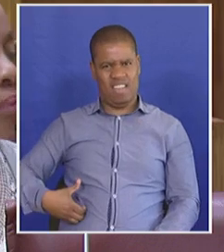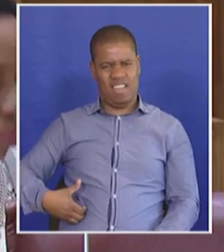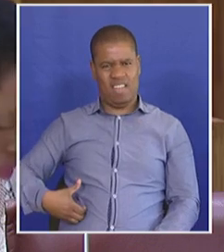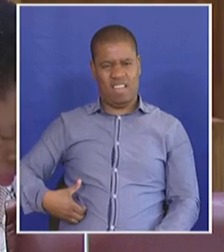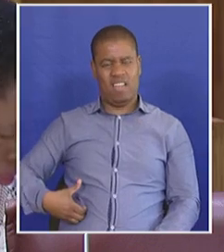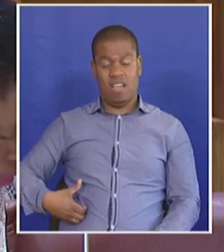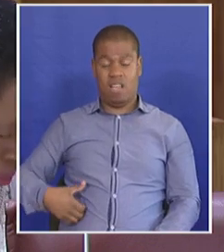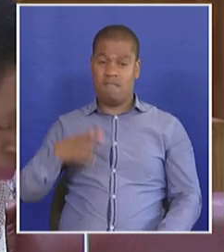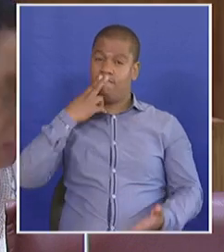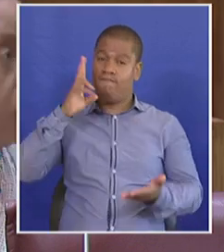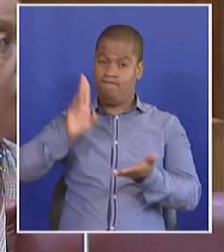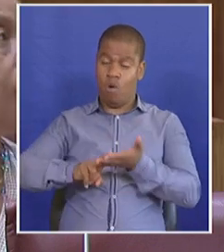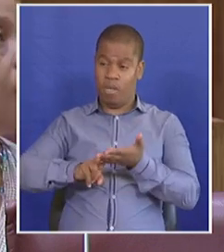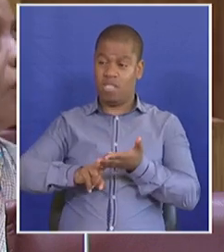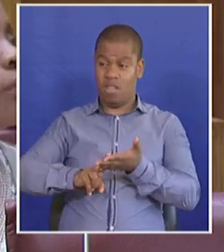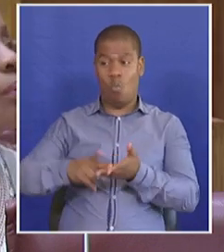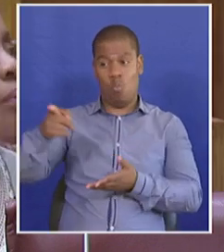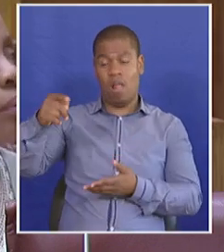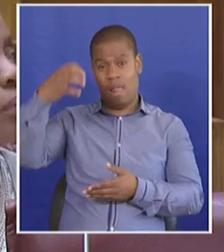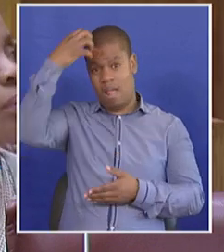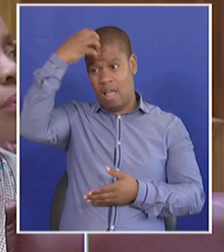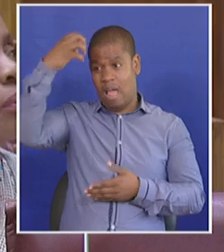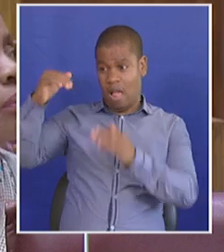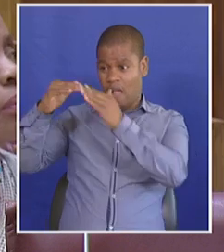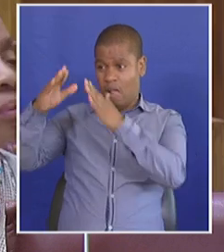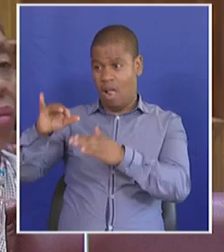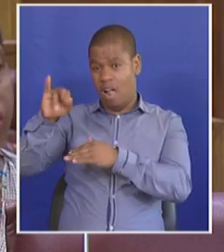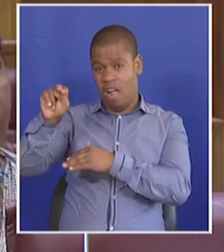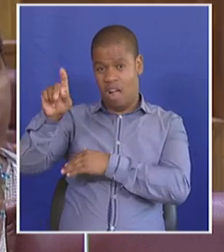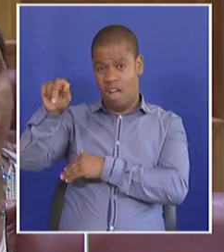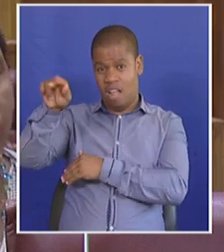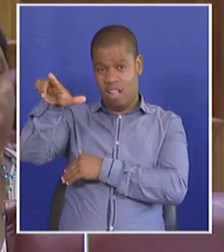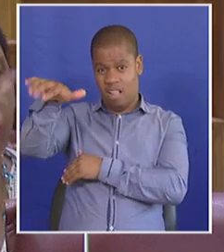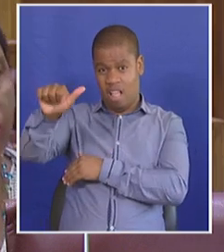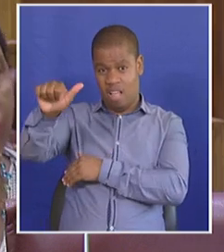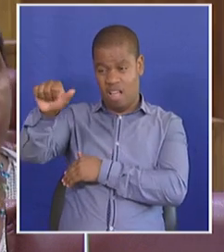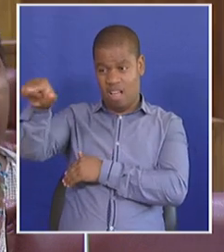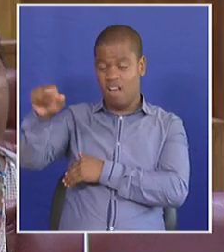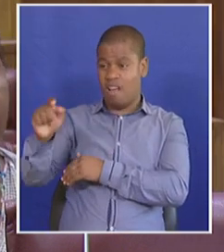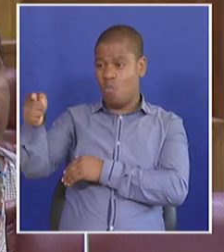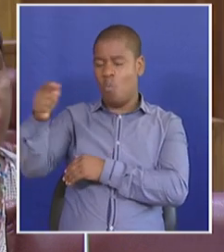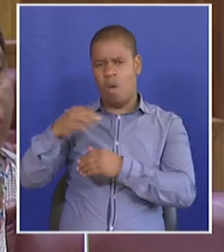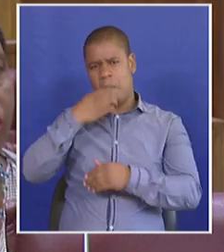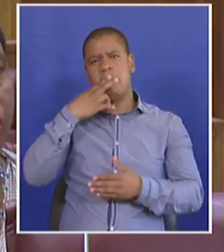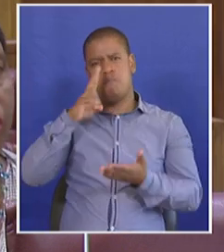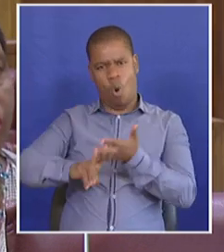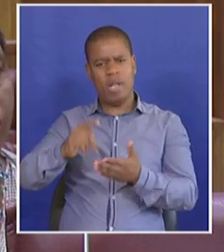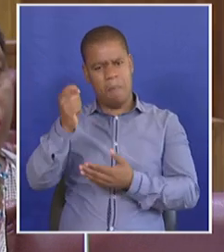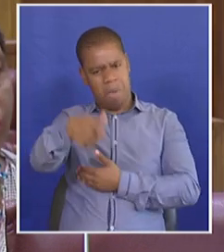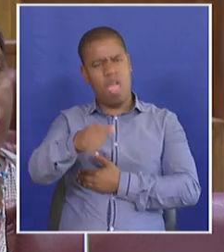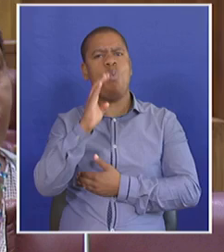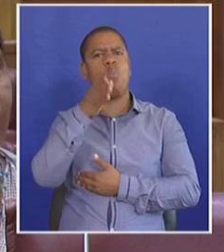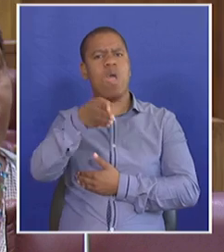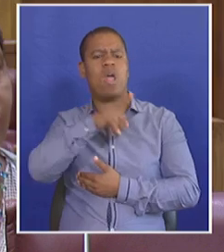portion of the costs of Nkandla security upgrades in line with the Public Protector's report. The